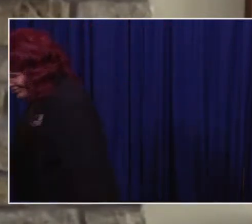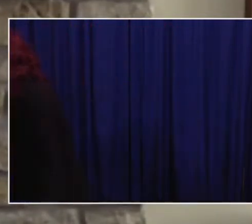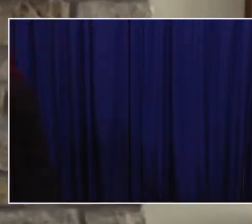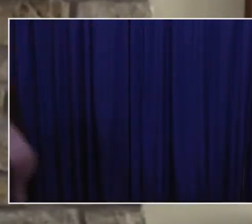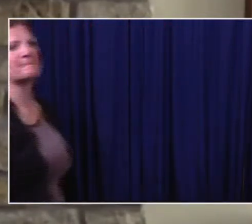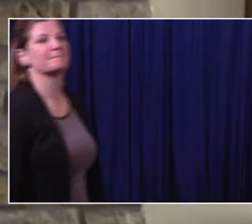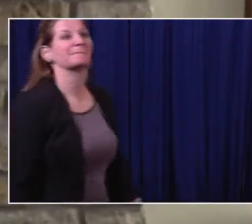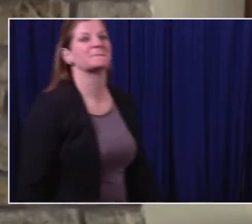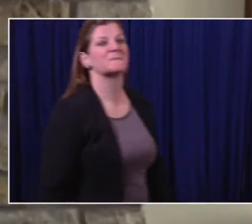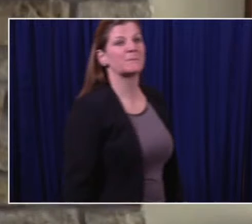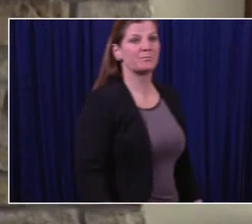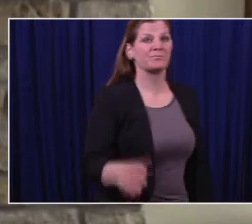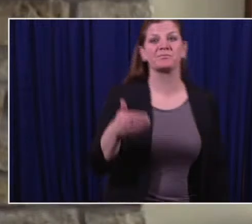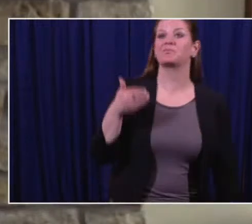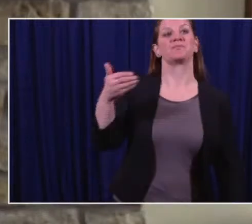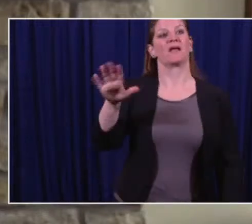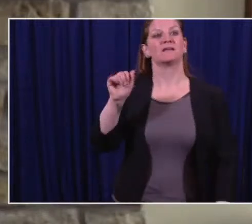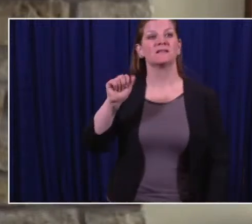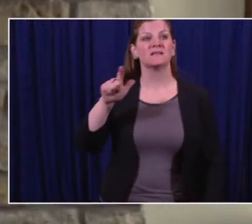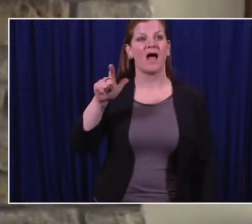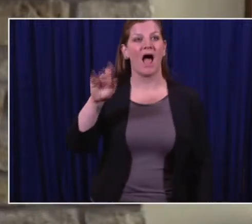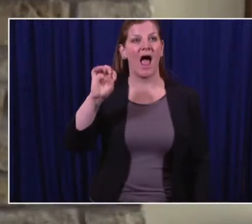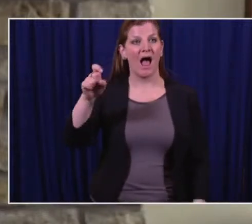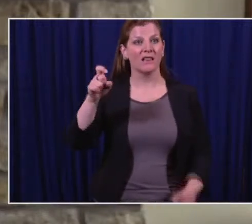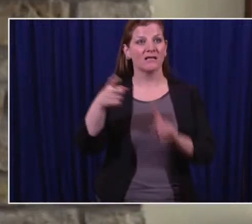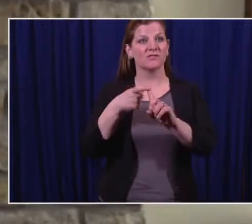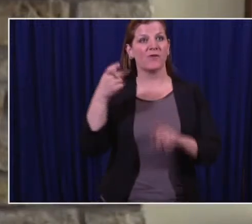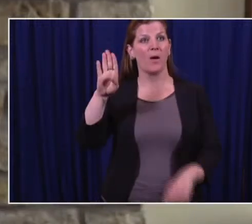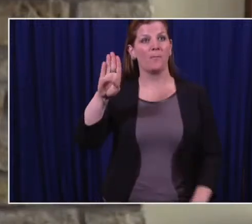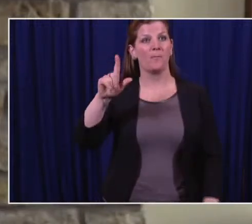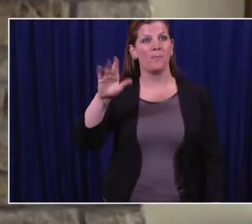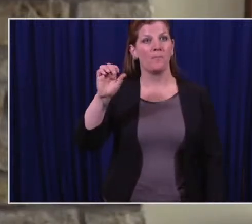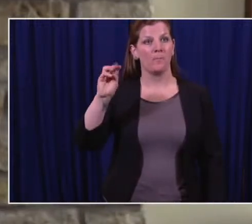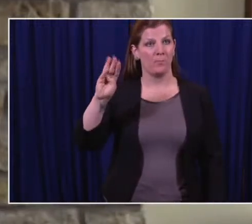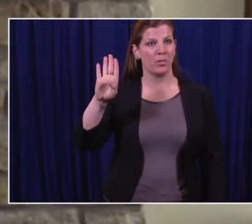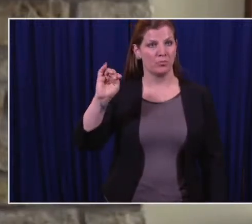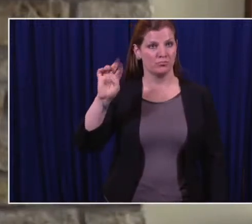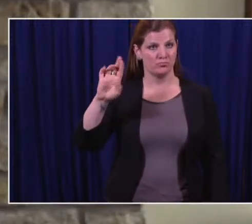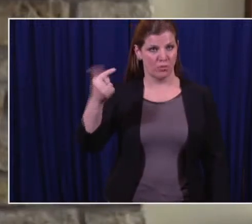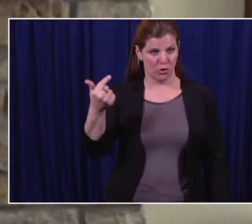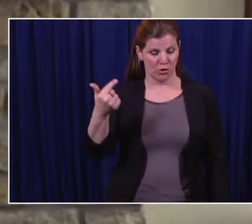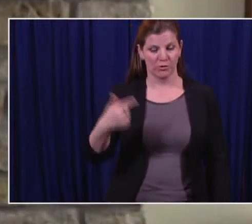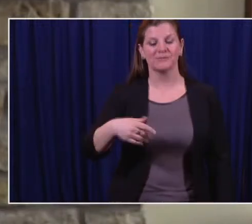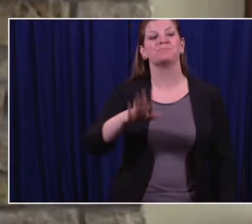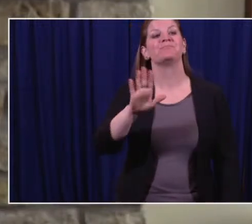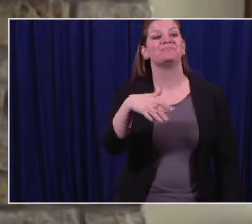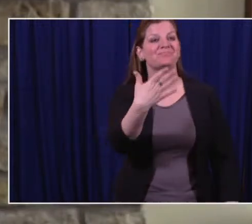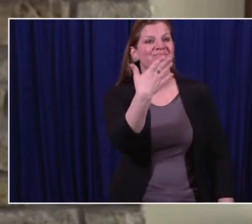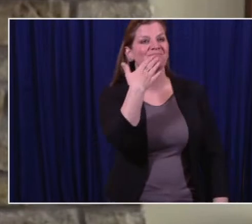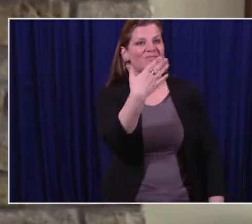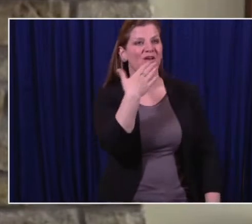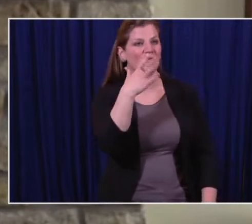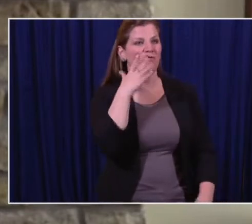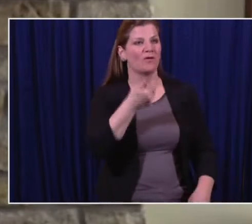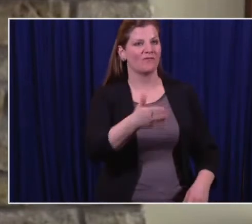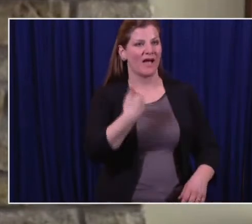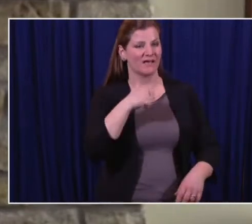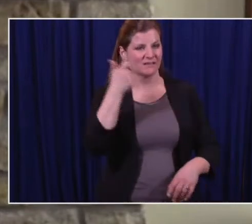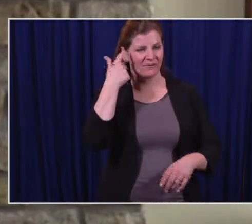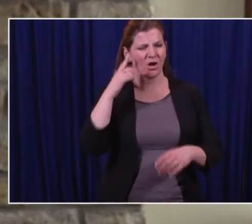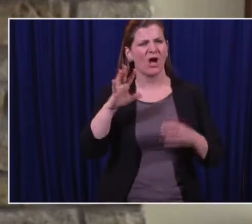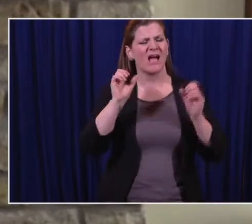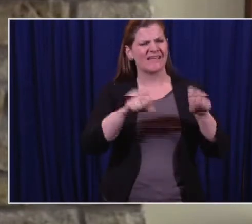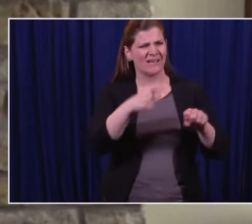Good afternoon, Governor. Thanks for having us. Could you comment upon whether or not you will urge the Department of Taxation